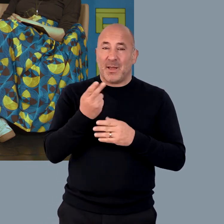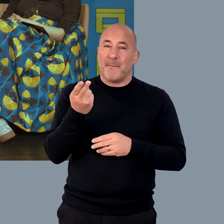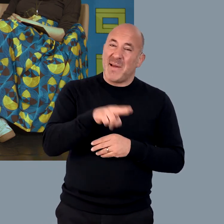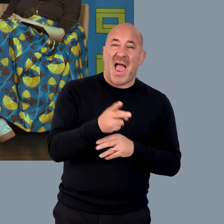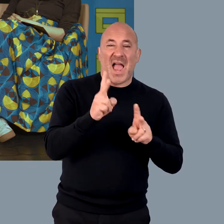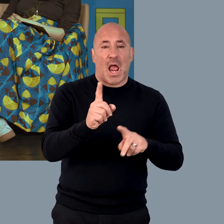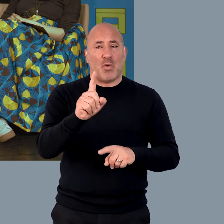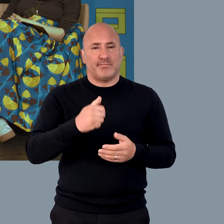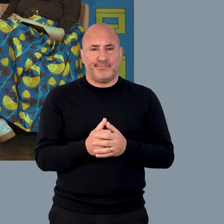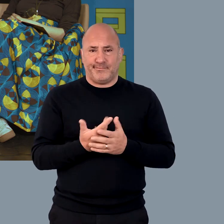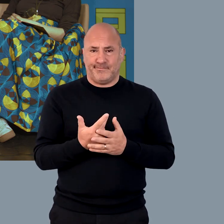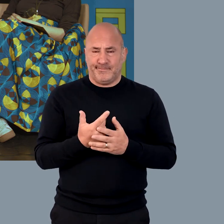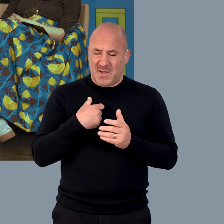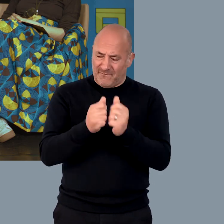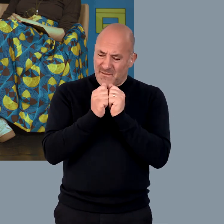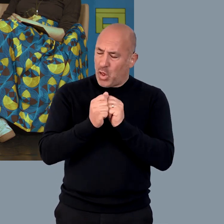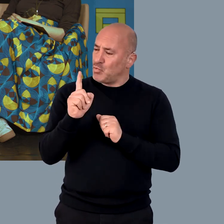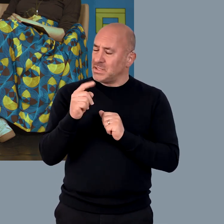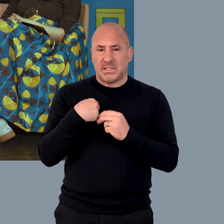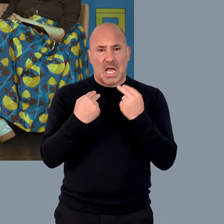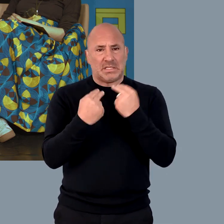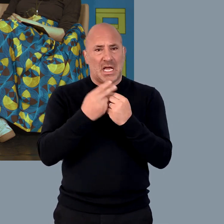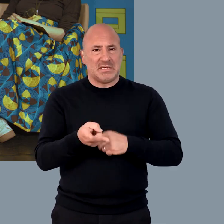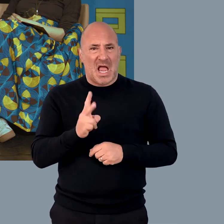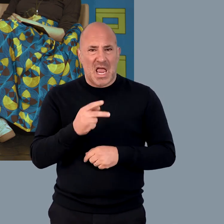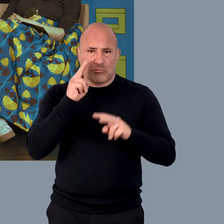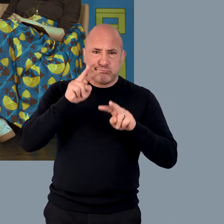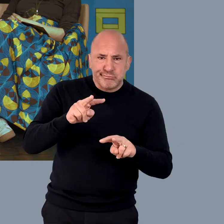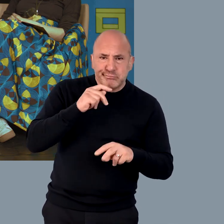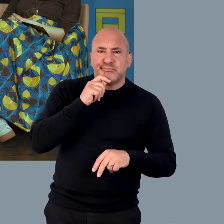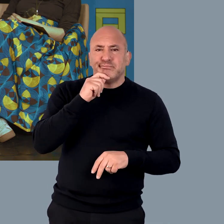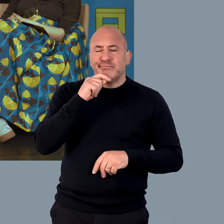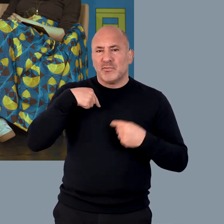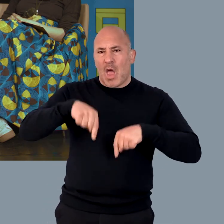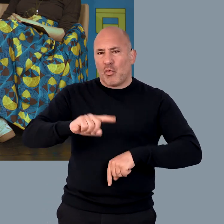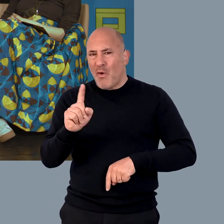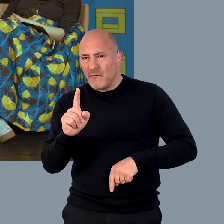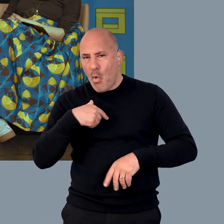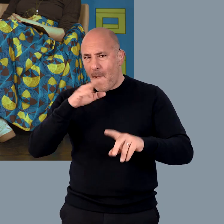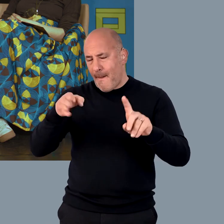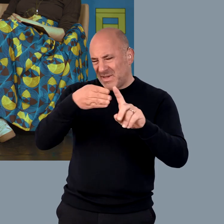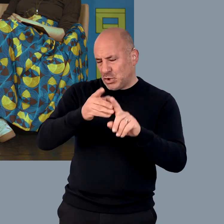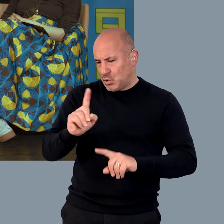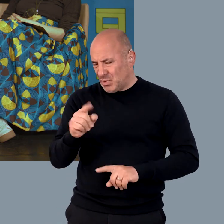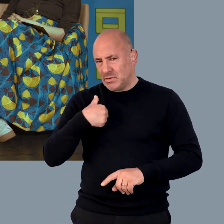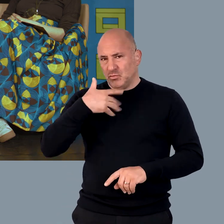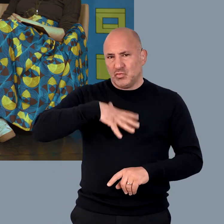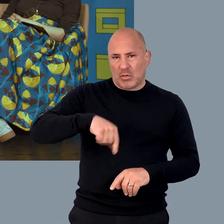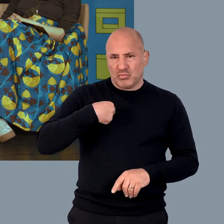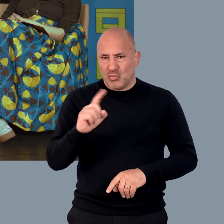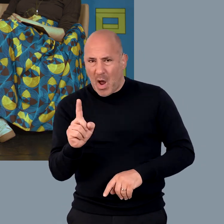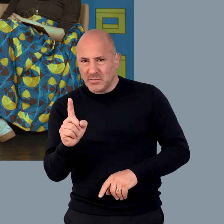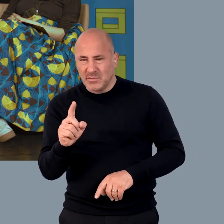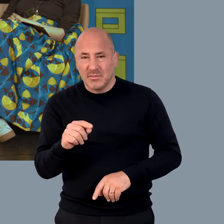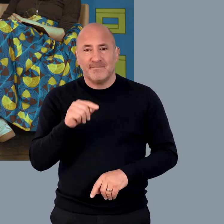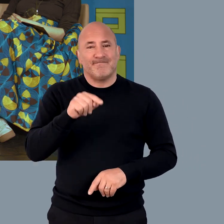lessons to be learned there. But it just goes kind of back to, like, reassessing what our values are, and what the purpose is, what our